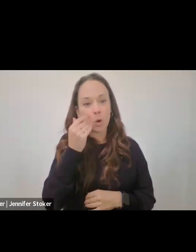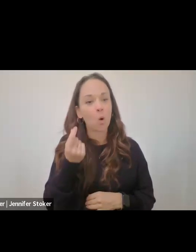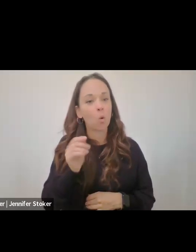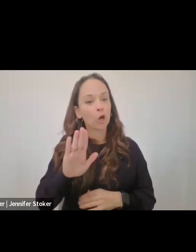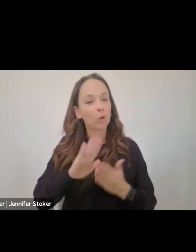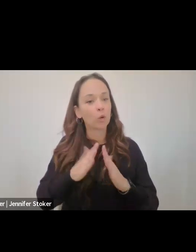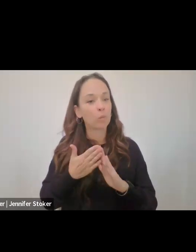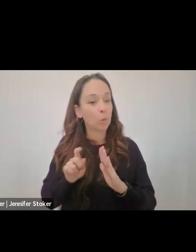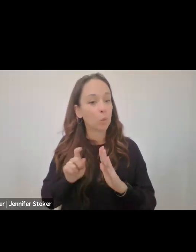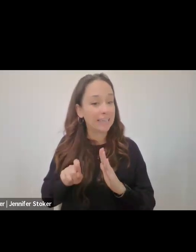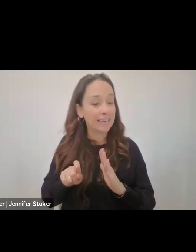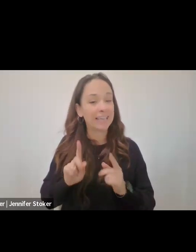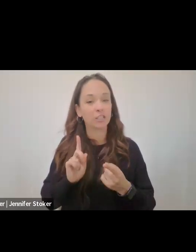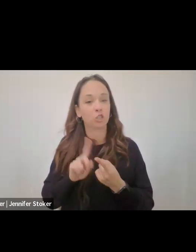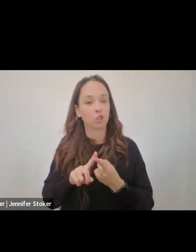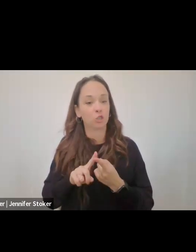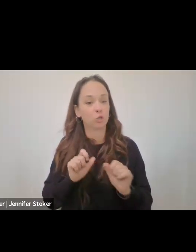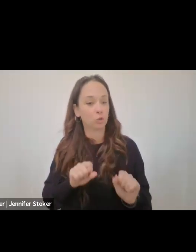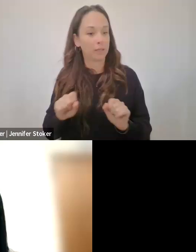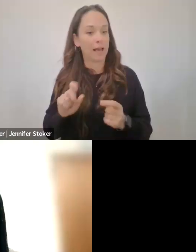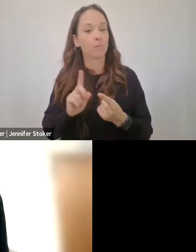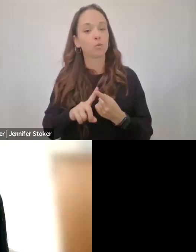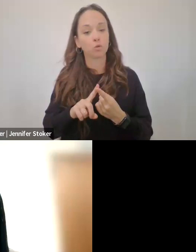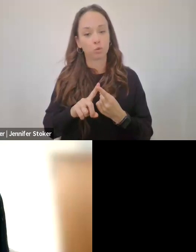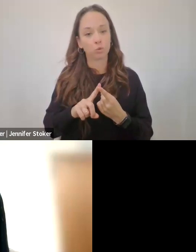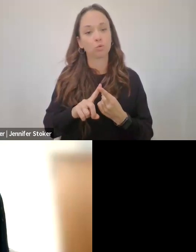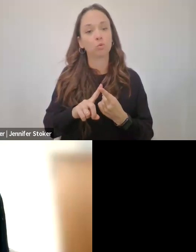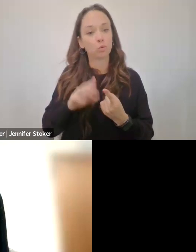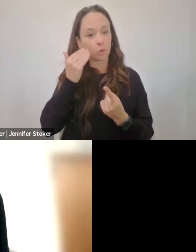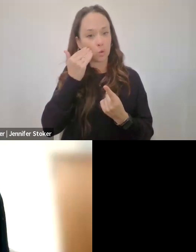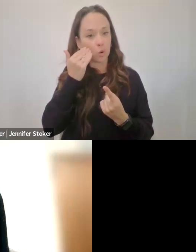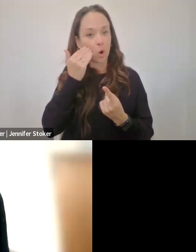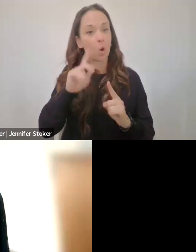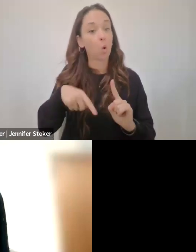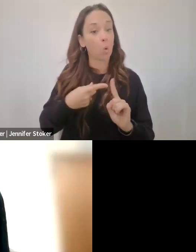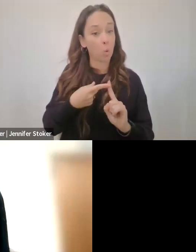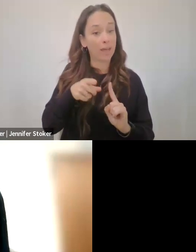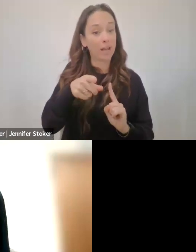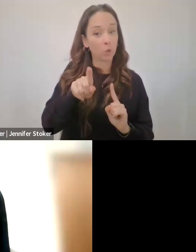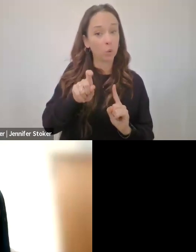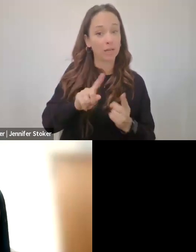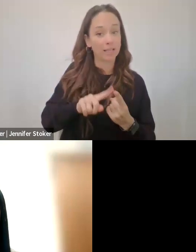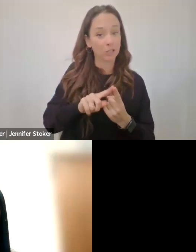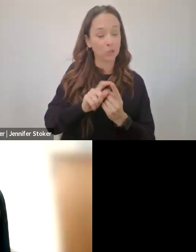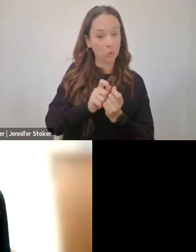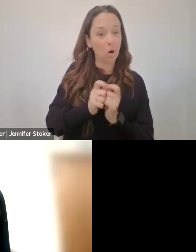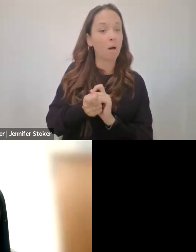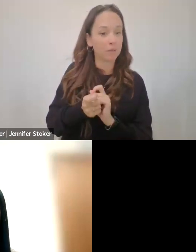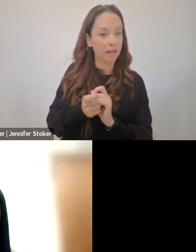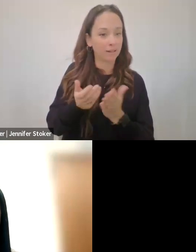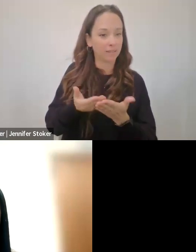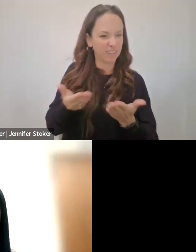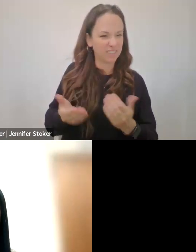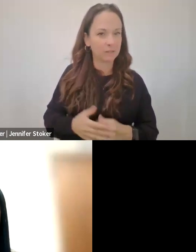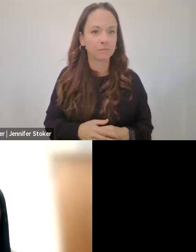needs in order to be able to know when you need to update pieces.